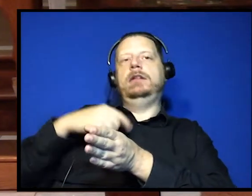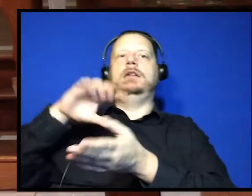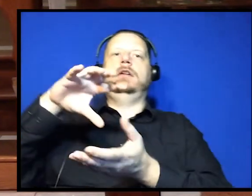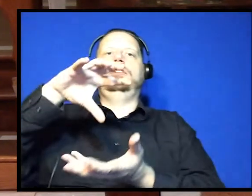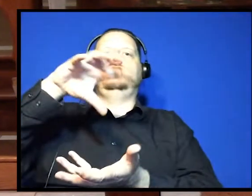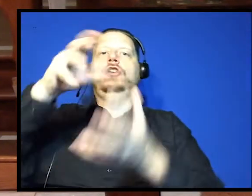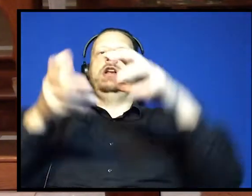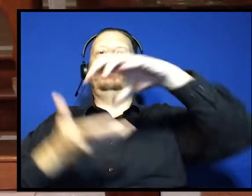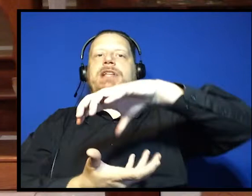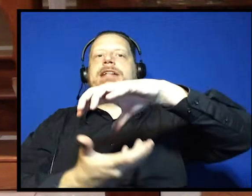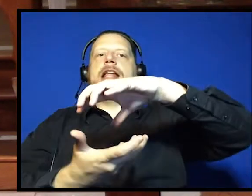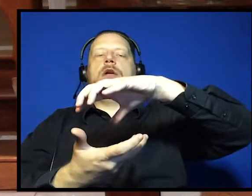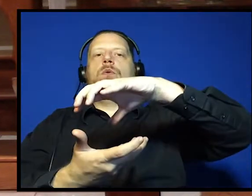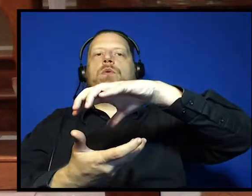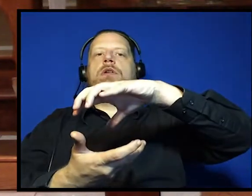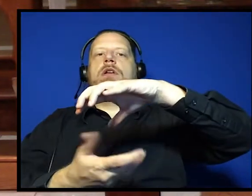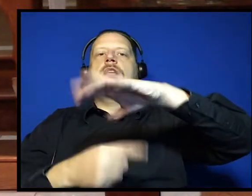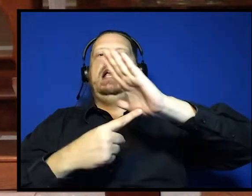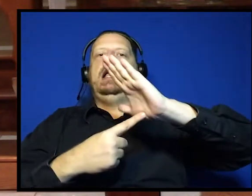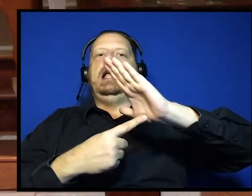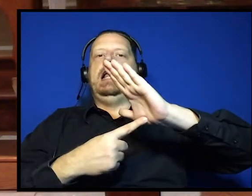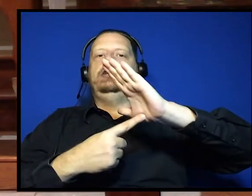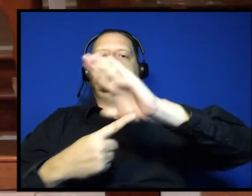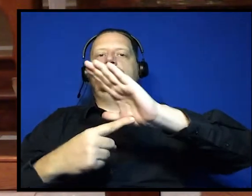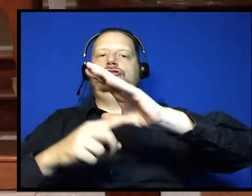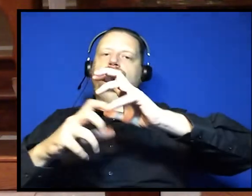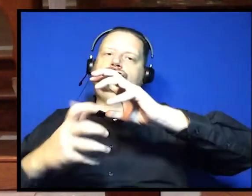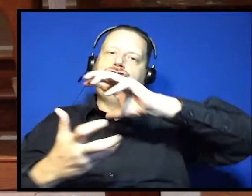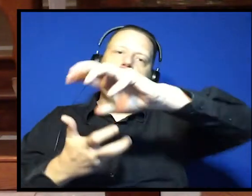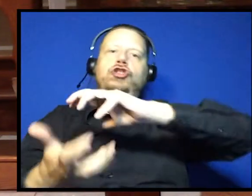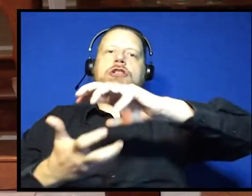it upside down, and